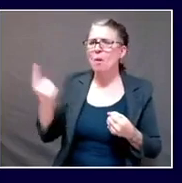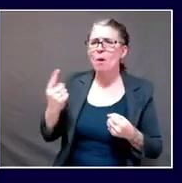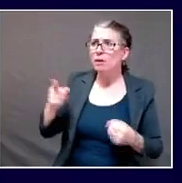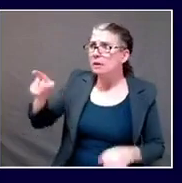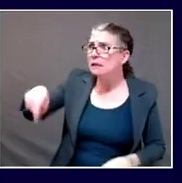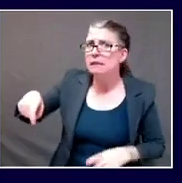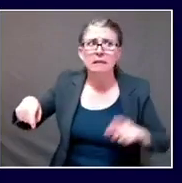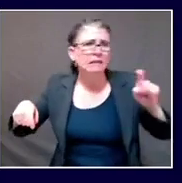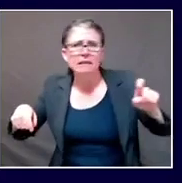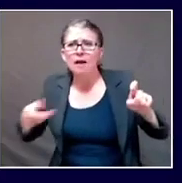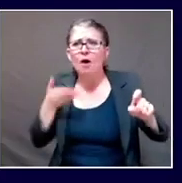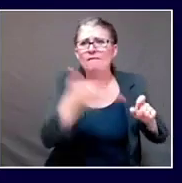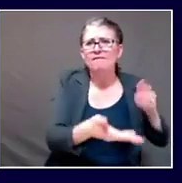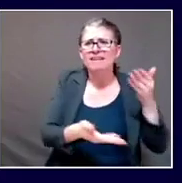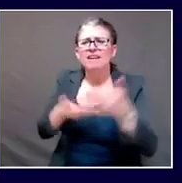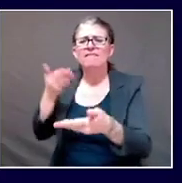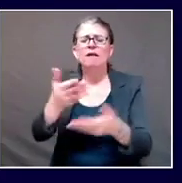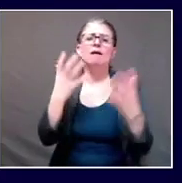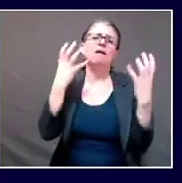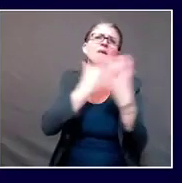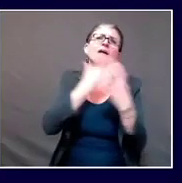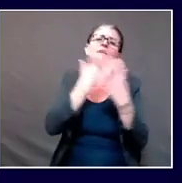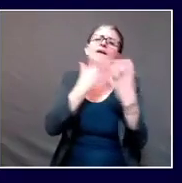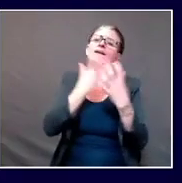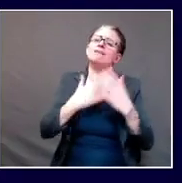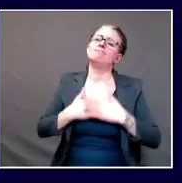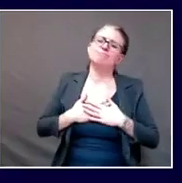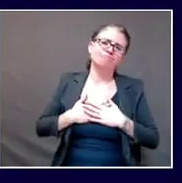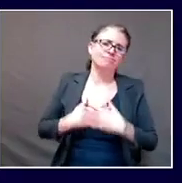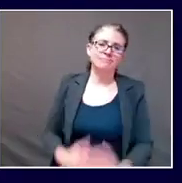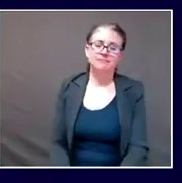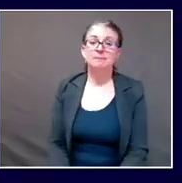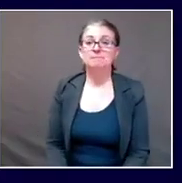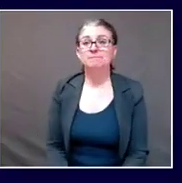Uh, I'm going to turn over to Sam Rogers at news center next.